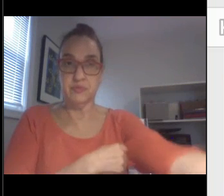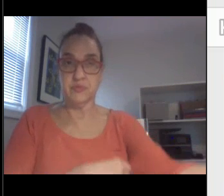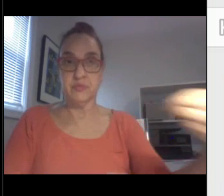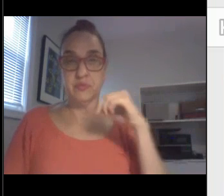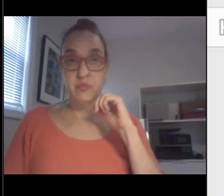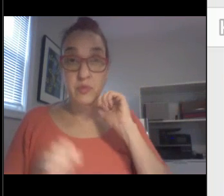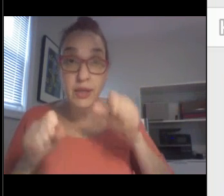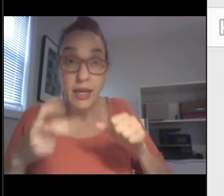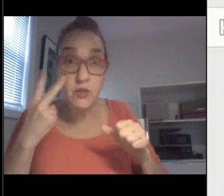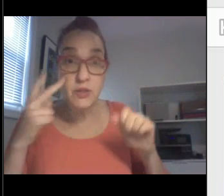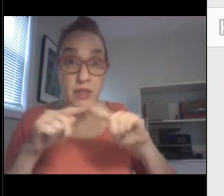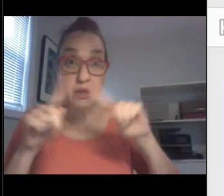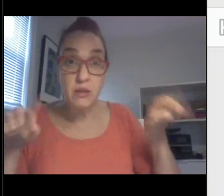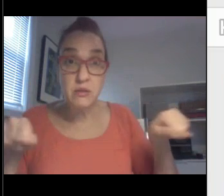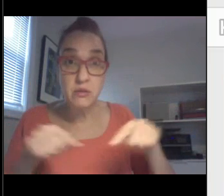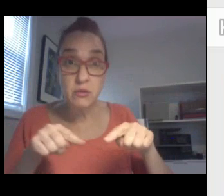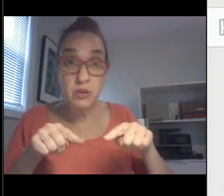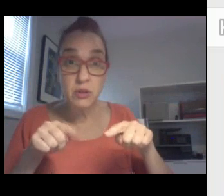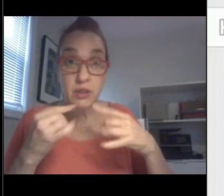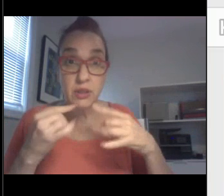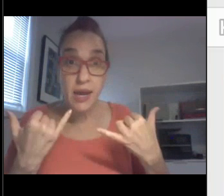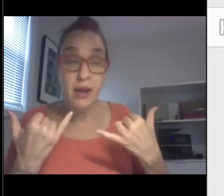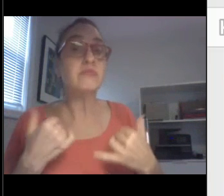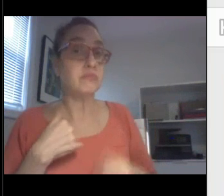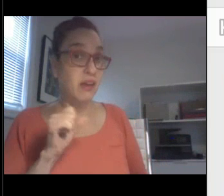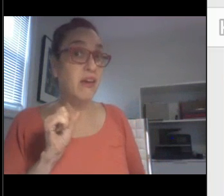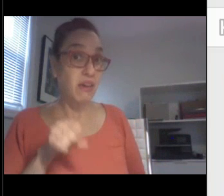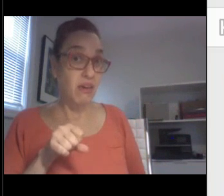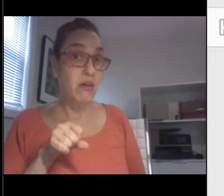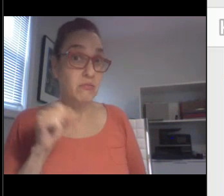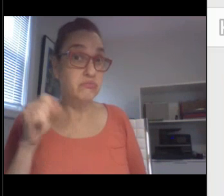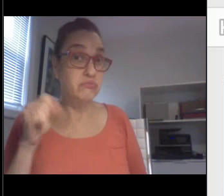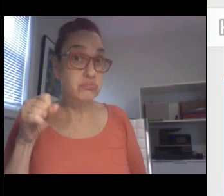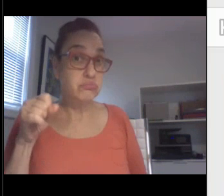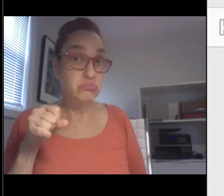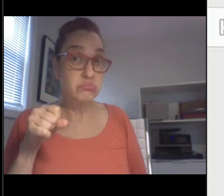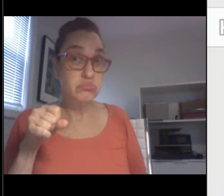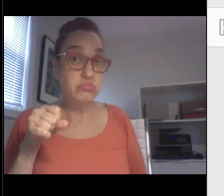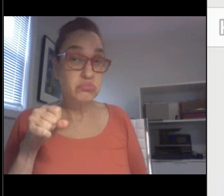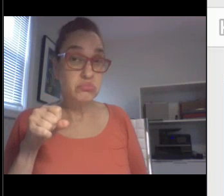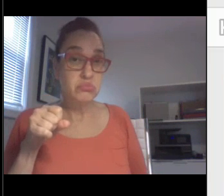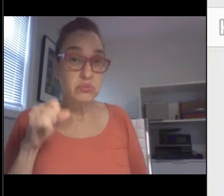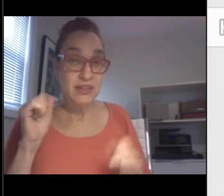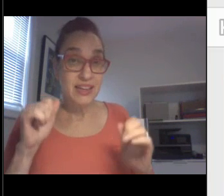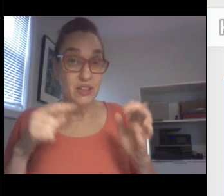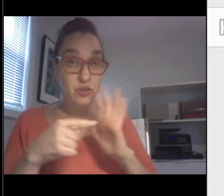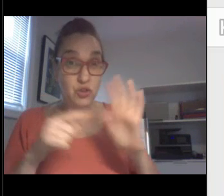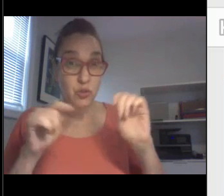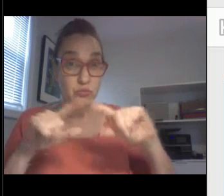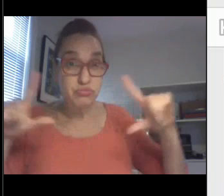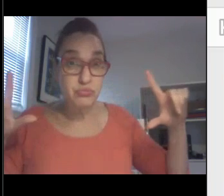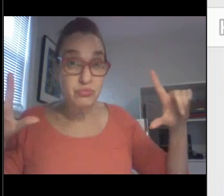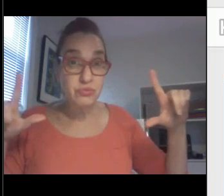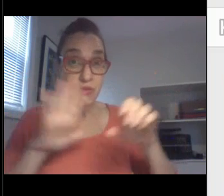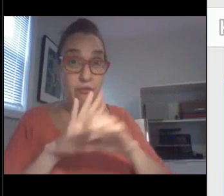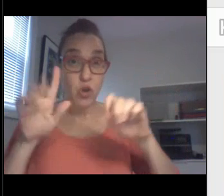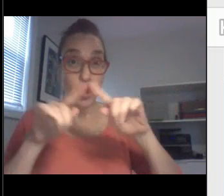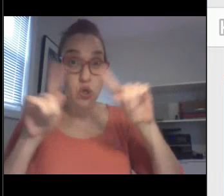Can you see my screen? I can. So if you go full screen, how does that work? Yeah.